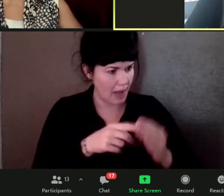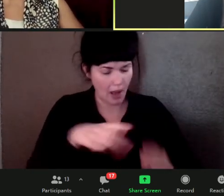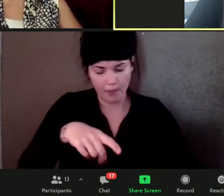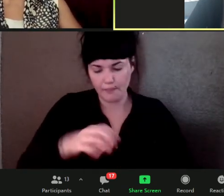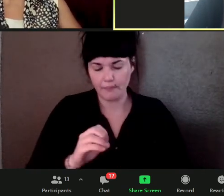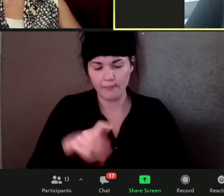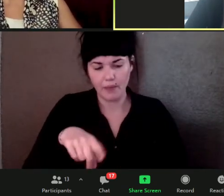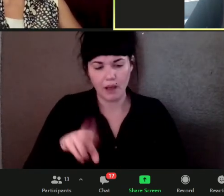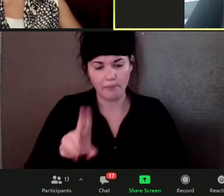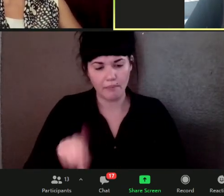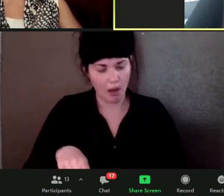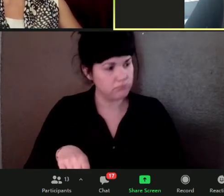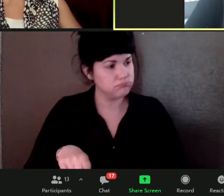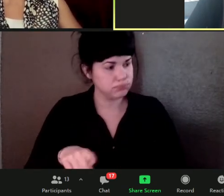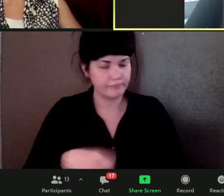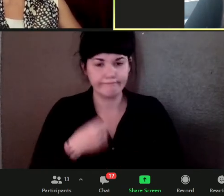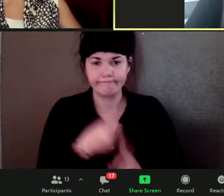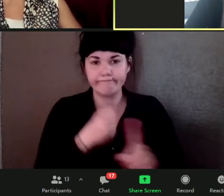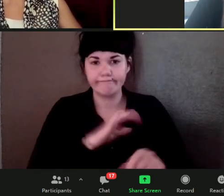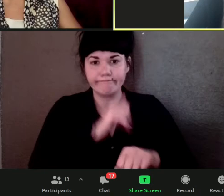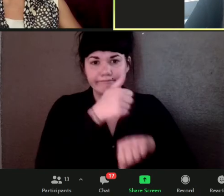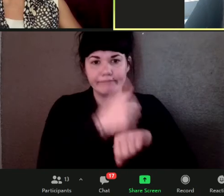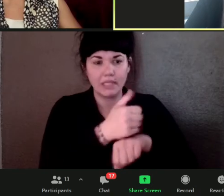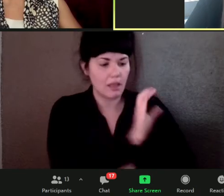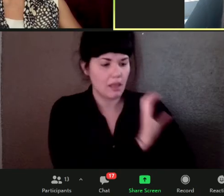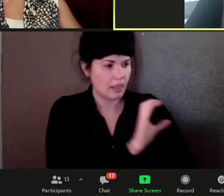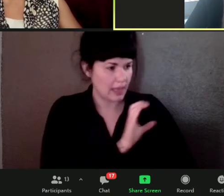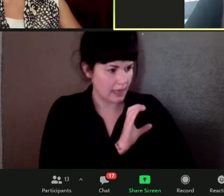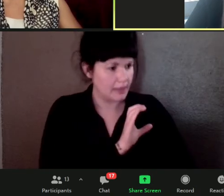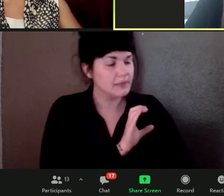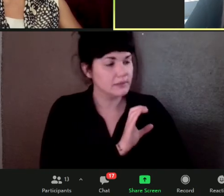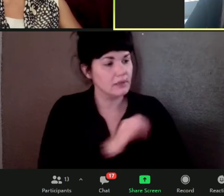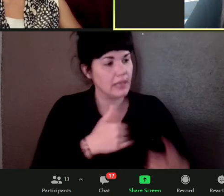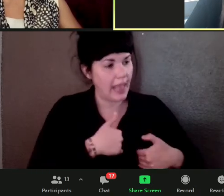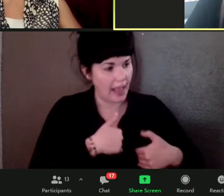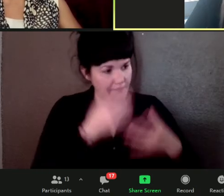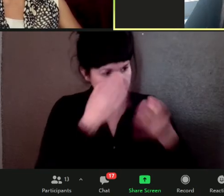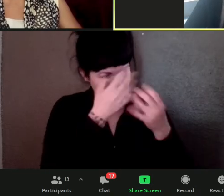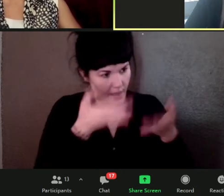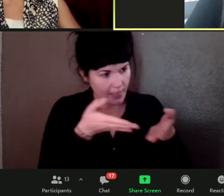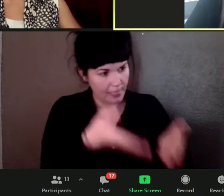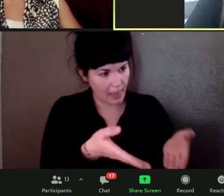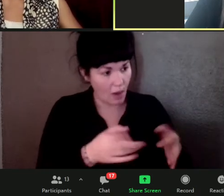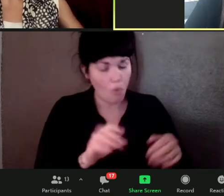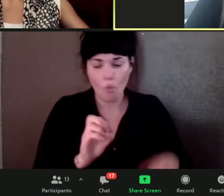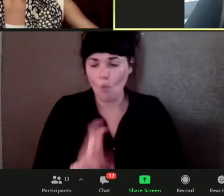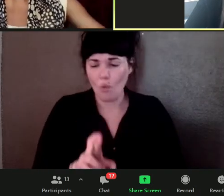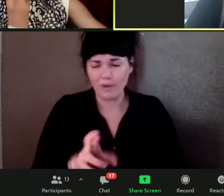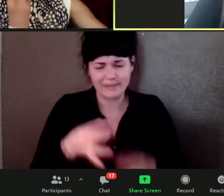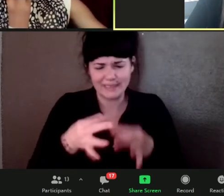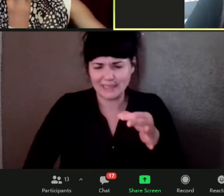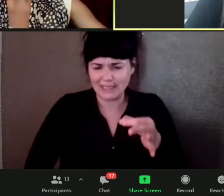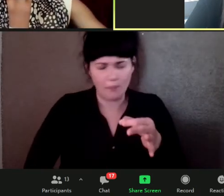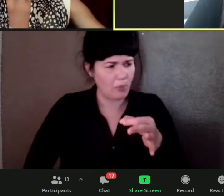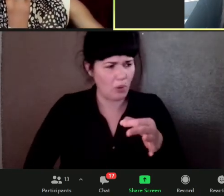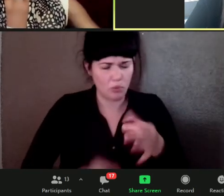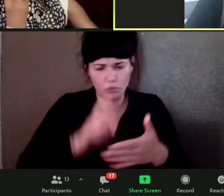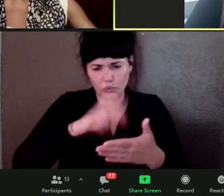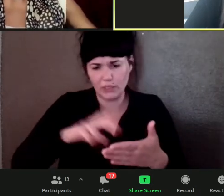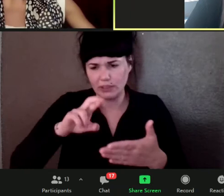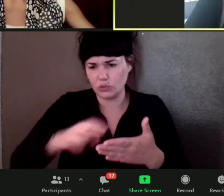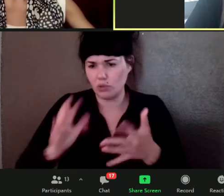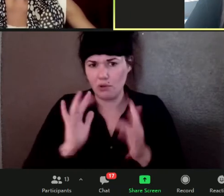listed out a resource too, but if you just do a simple search online, you'll be able to find a lot of resources in your